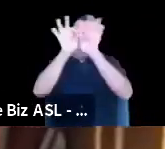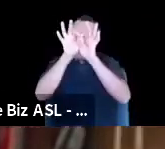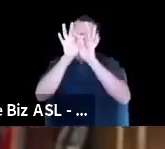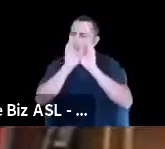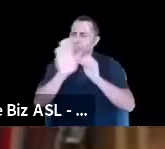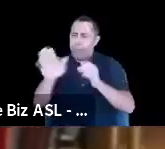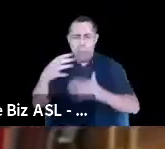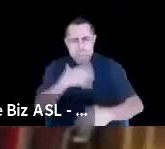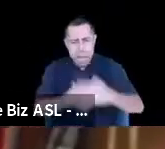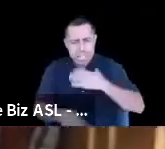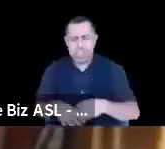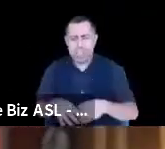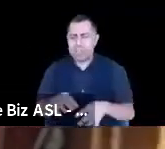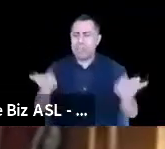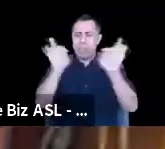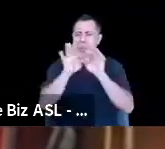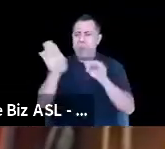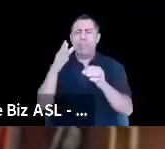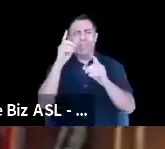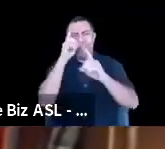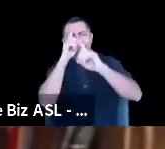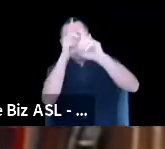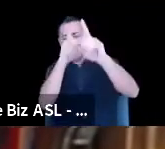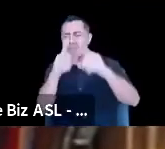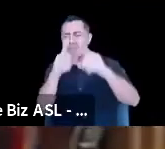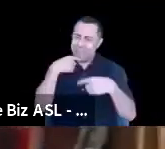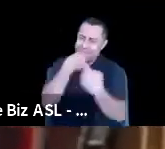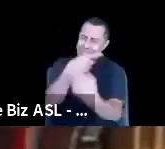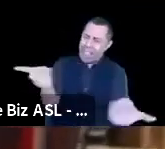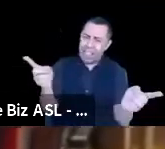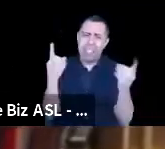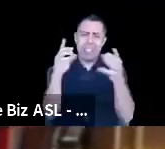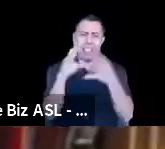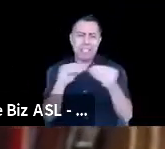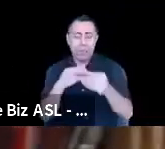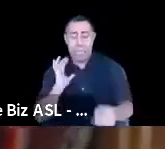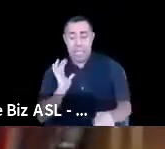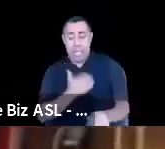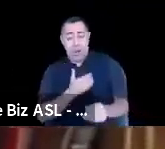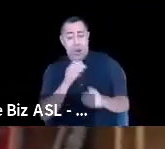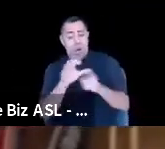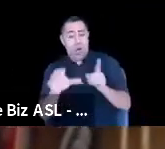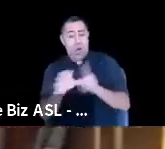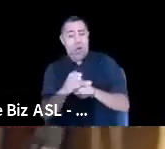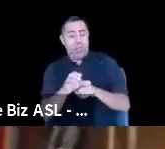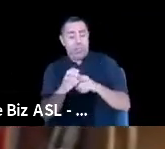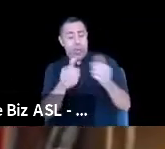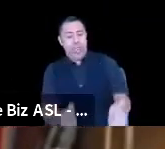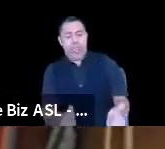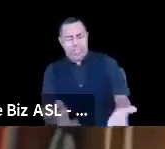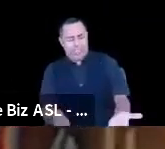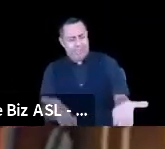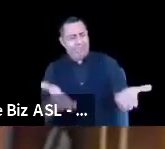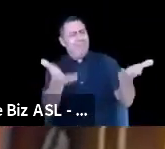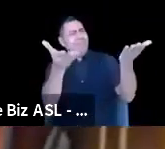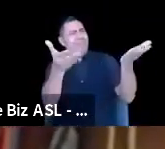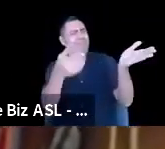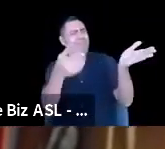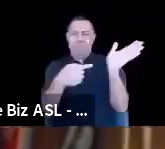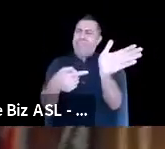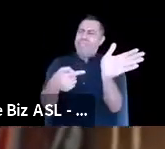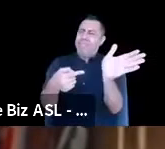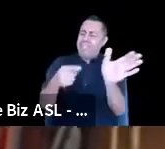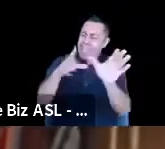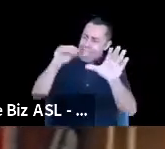our stories, to uplift our culture, and to do the work, man. I mean, just do the work,